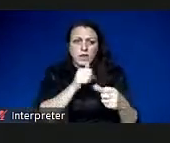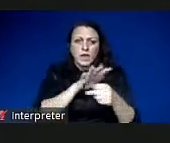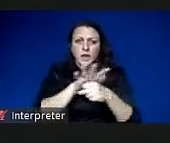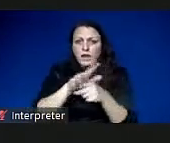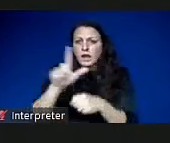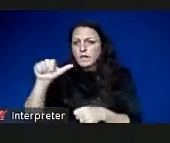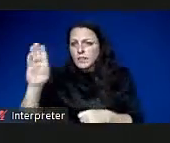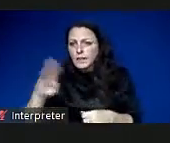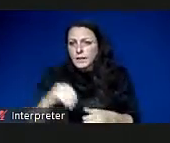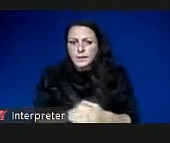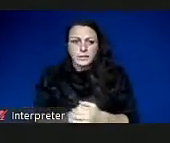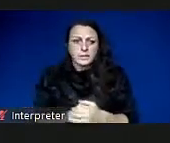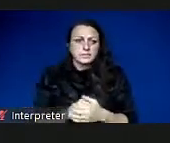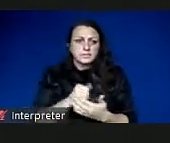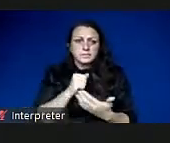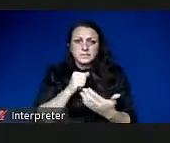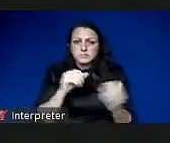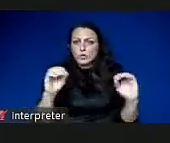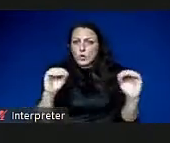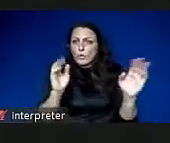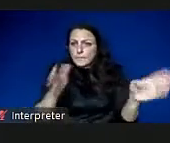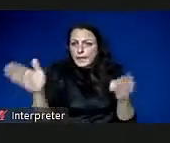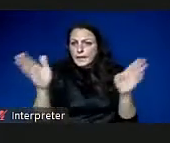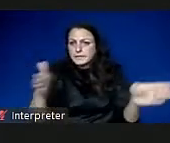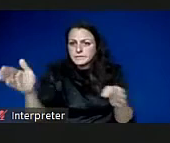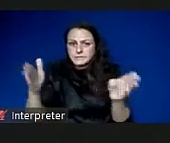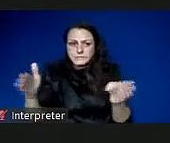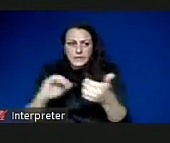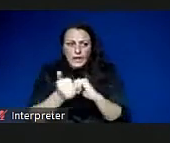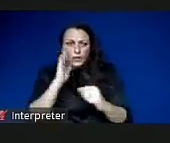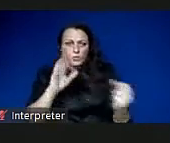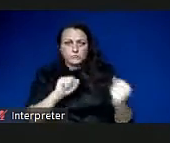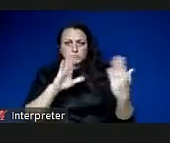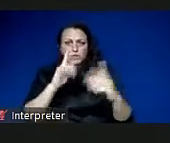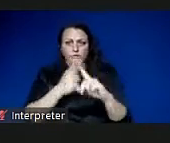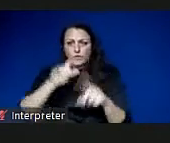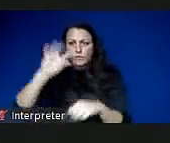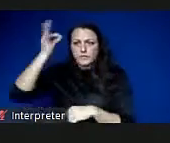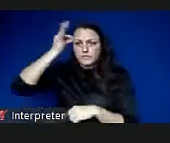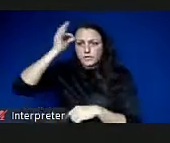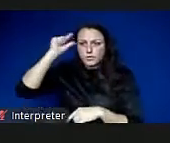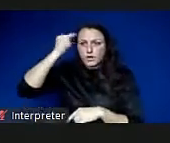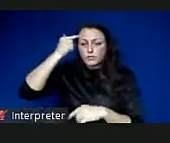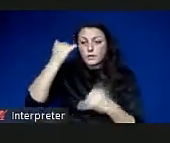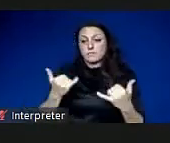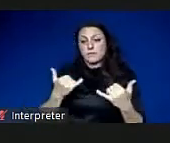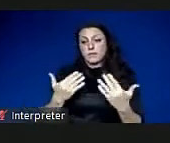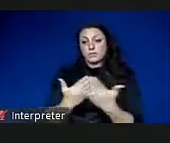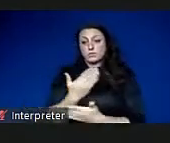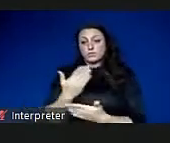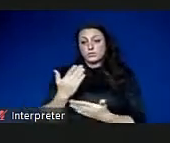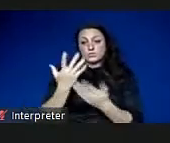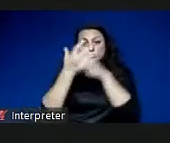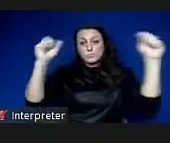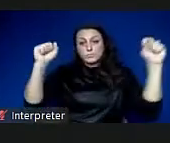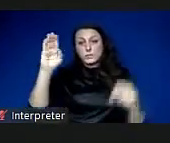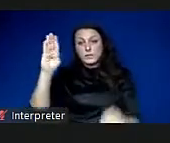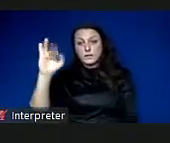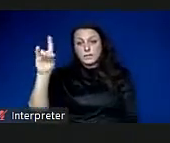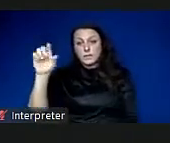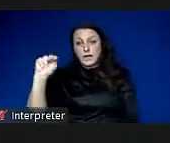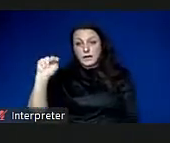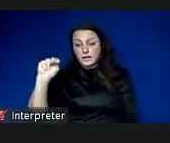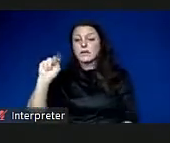an overall lack of strategy coming from the federal government. The Biden administration is putting an enormous amount of